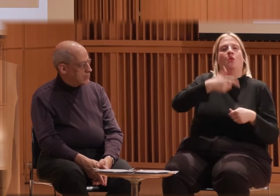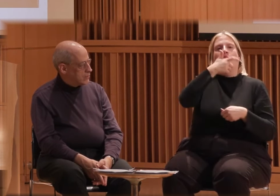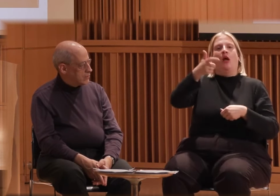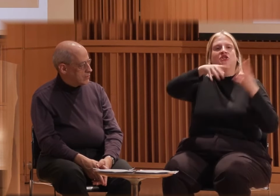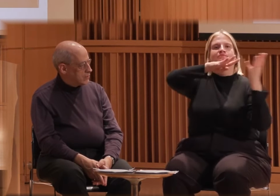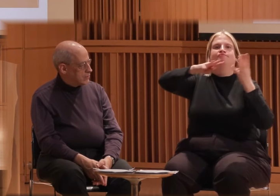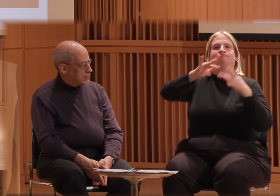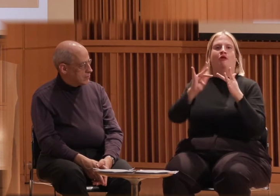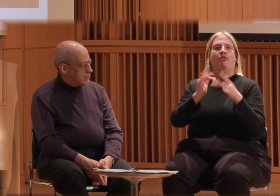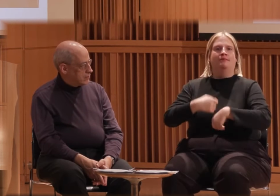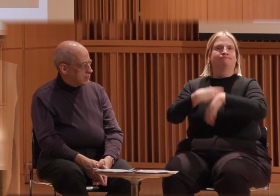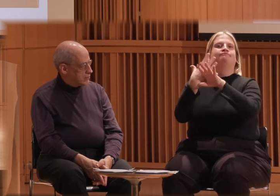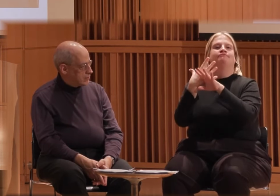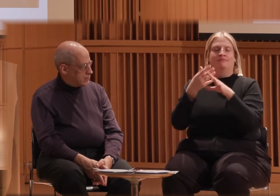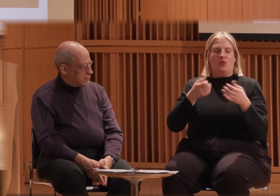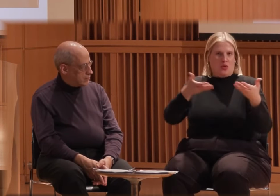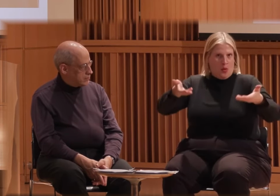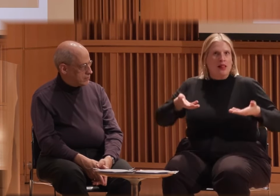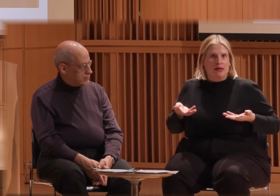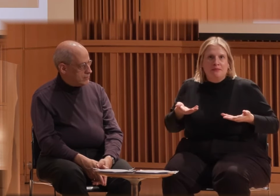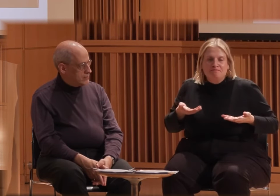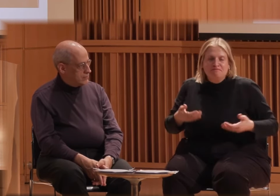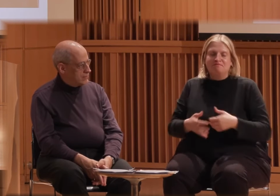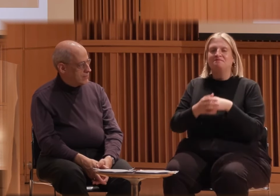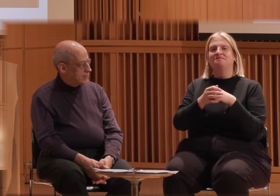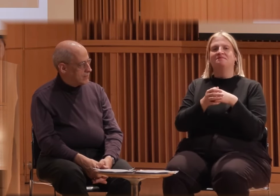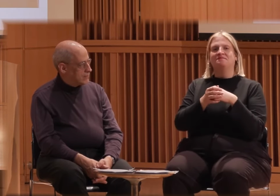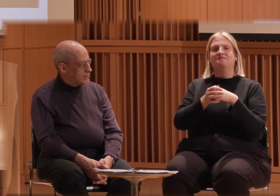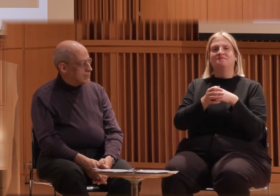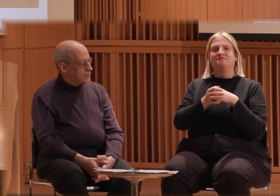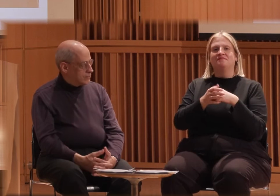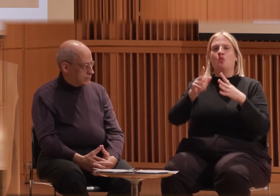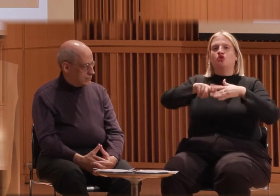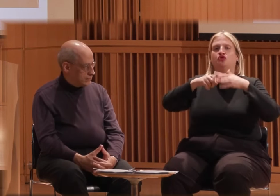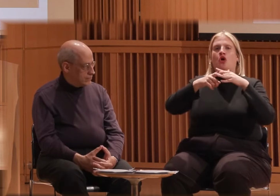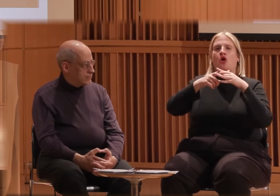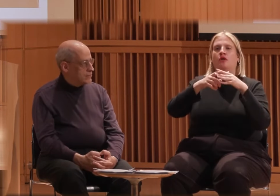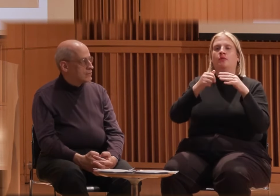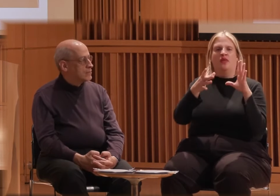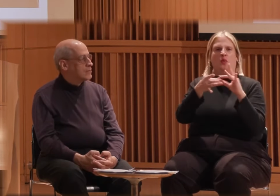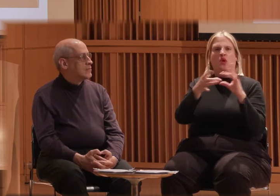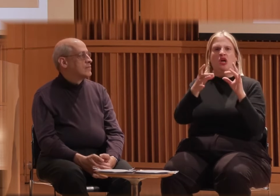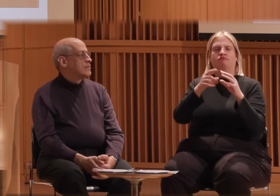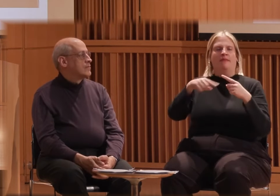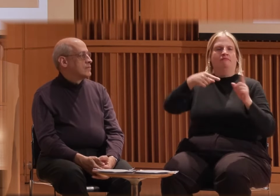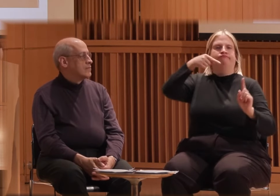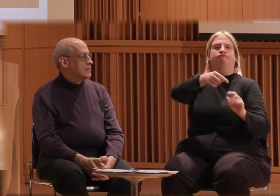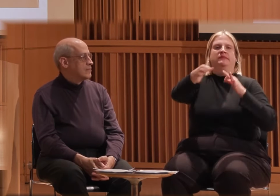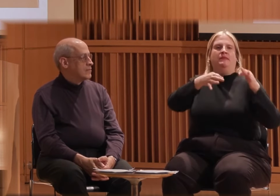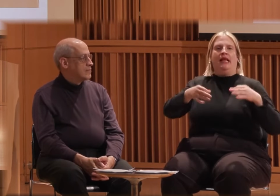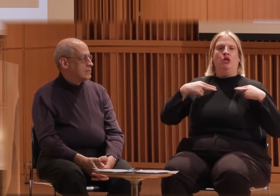event, I want to extend a warm welcome to you all. I'll start with a word about Humanities New York. We